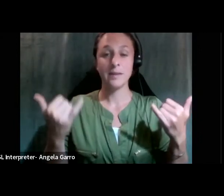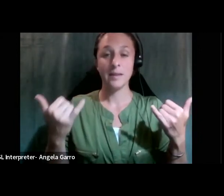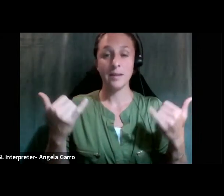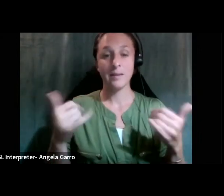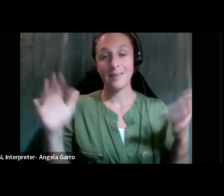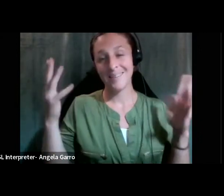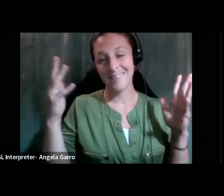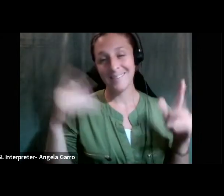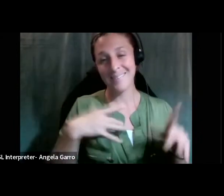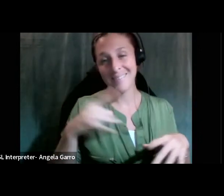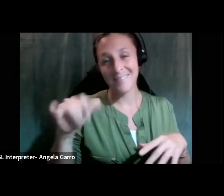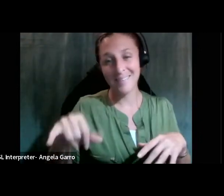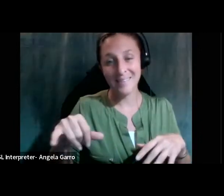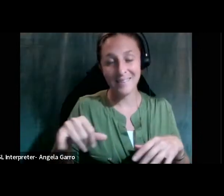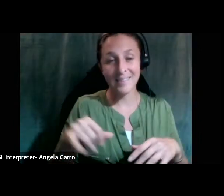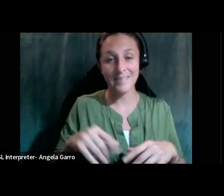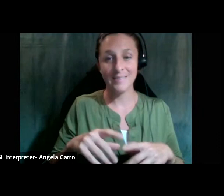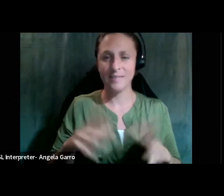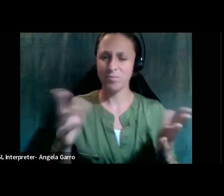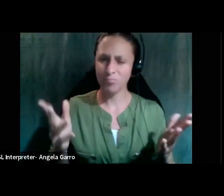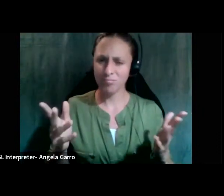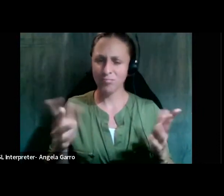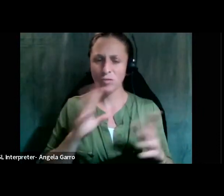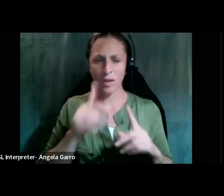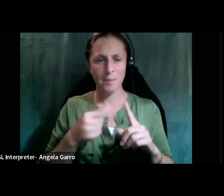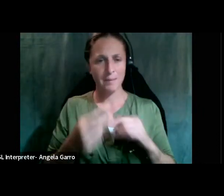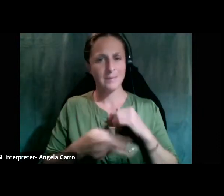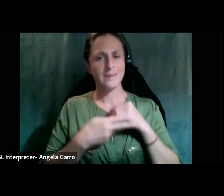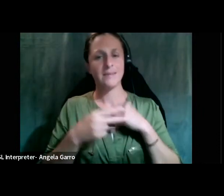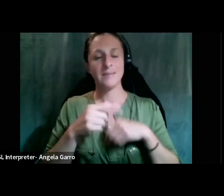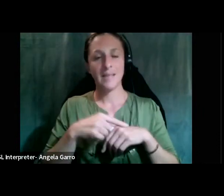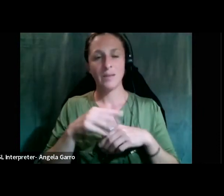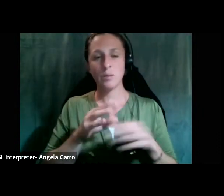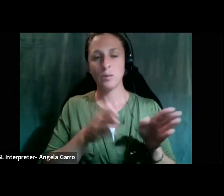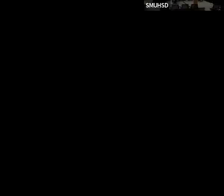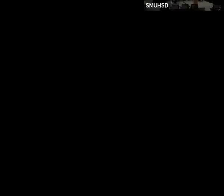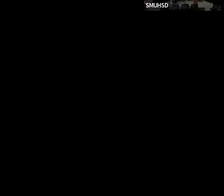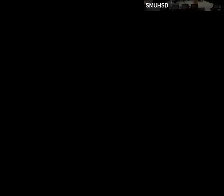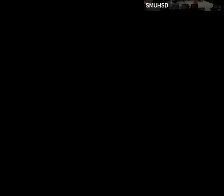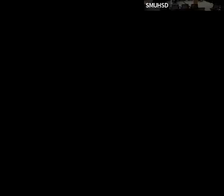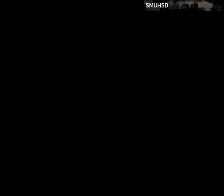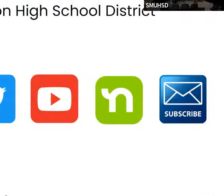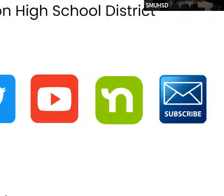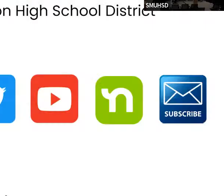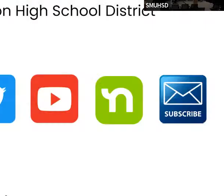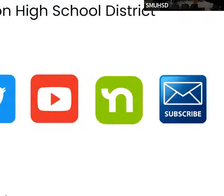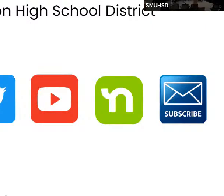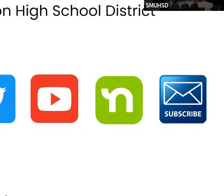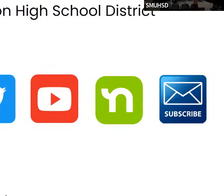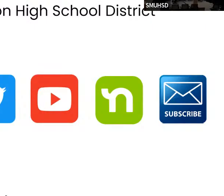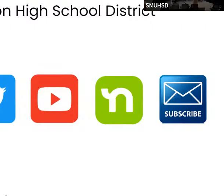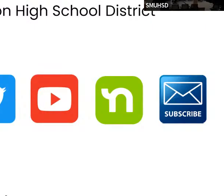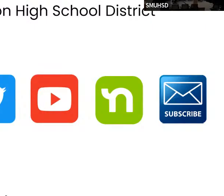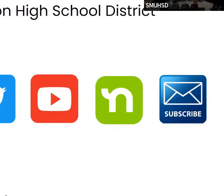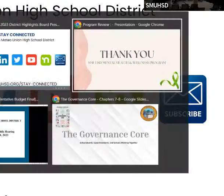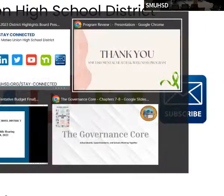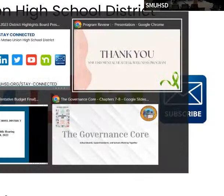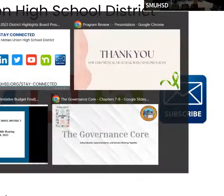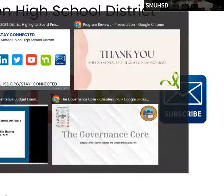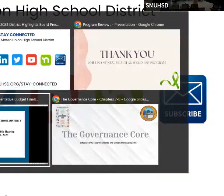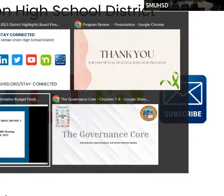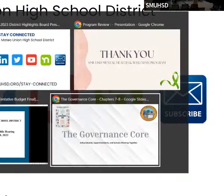Yeah, I like that. Okay, speaking of saving time, we're going to move into the governance core. And we're done. No, I'm just kidding.